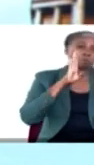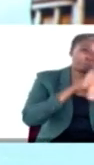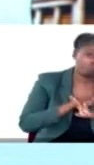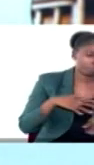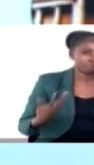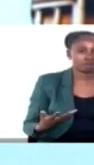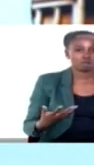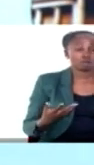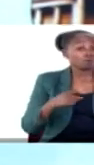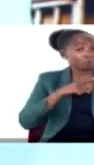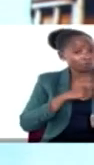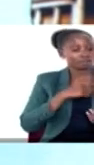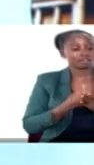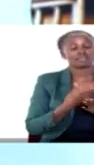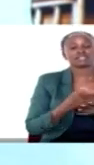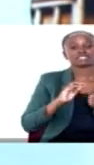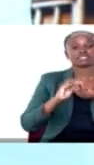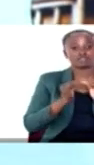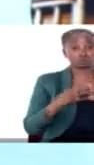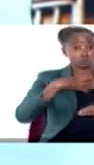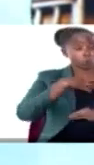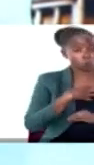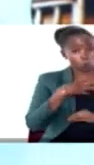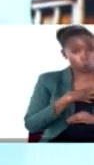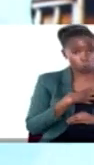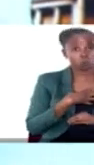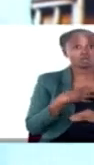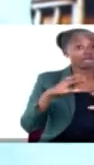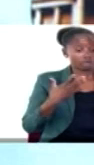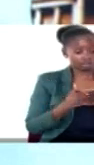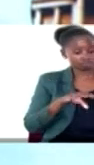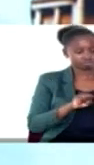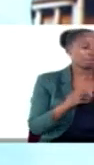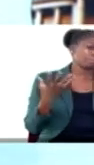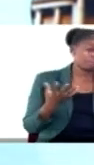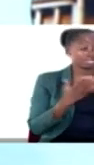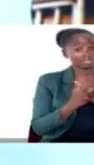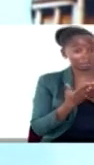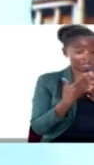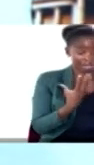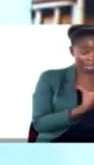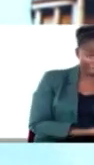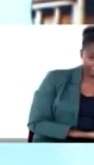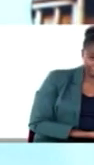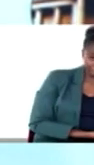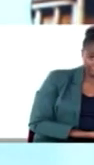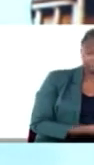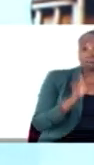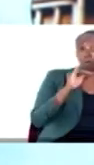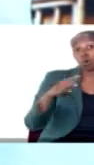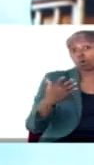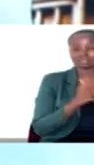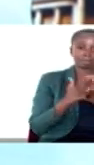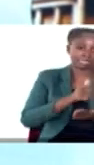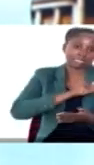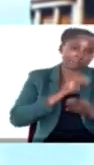and retreat into their own enclaves, either of poverty or enclaves of privilege. Unless